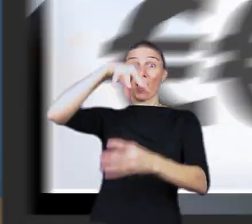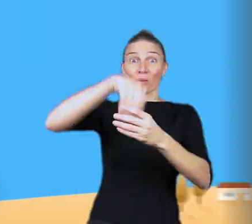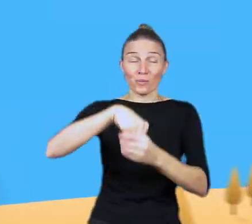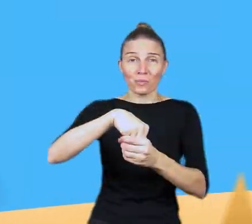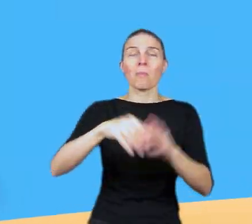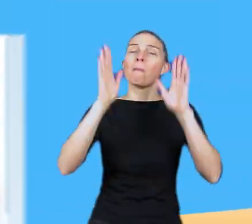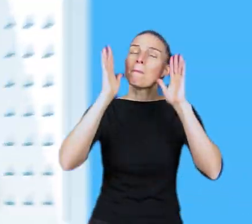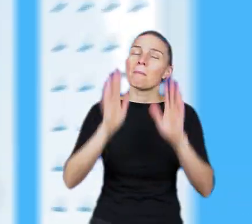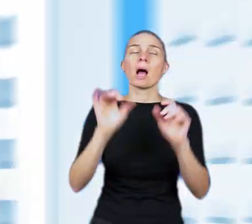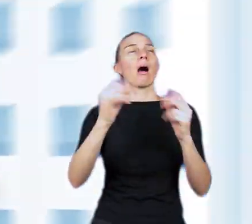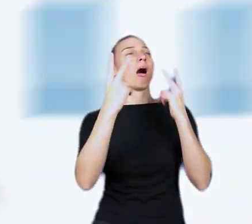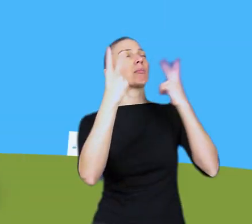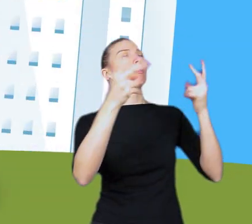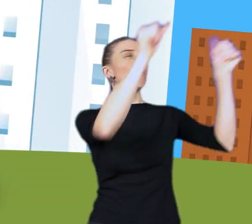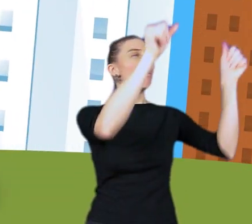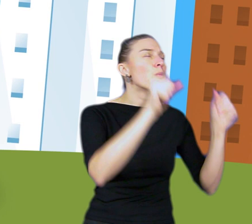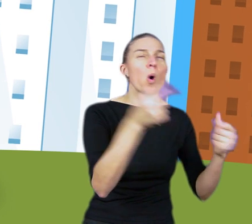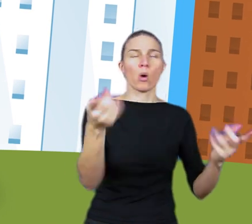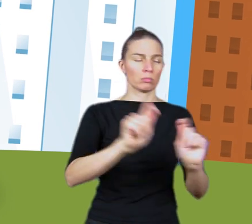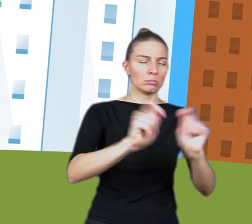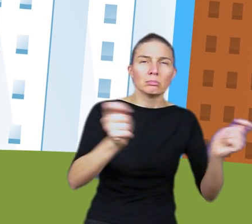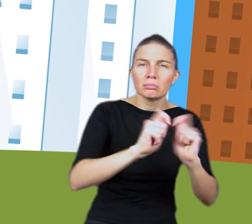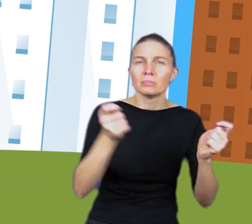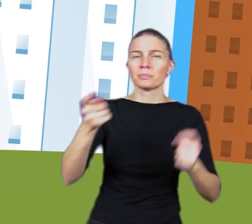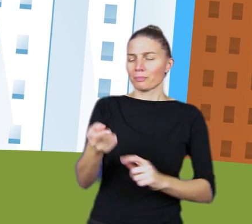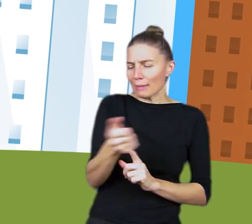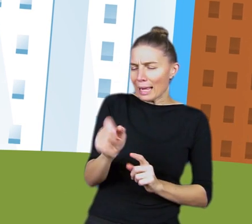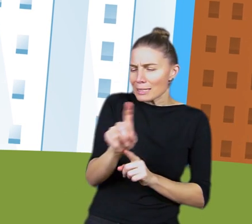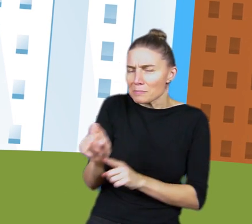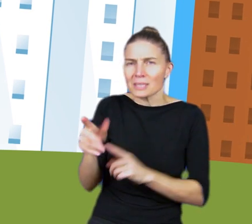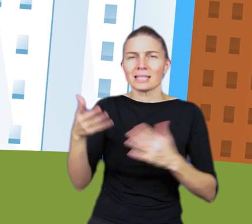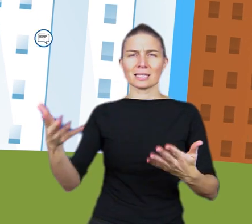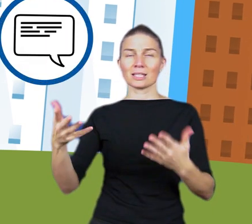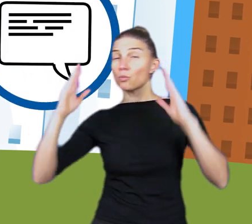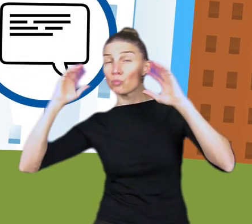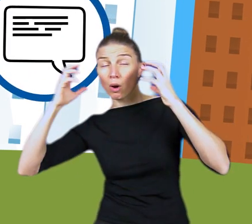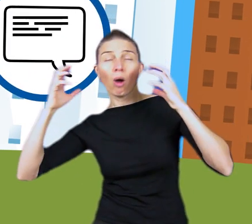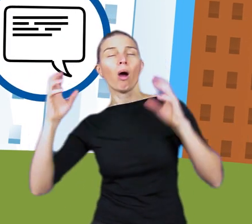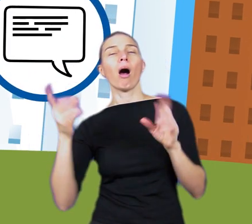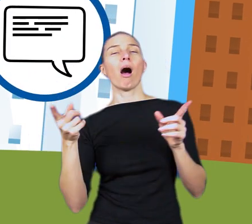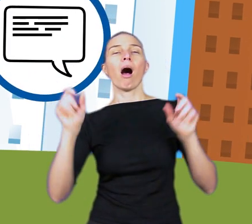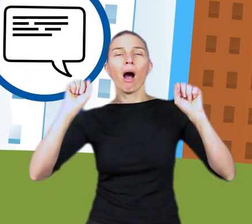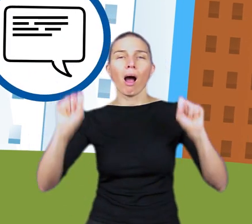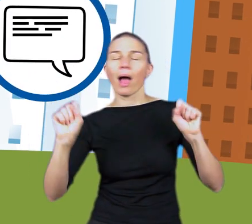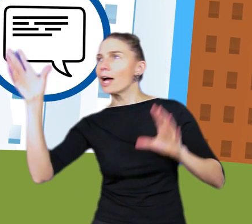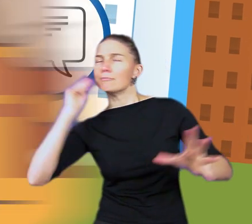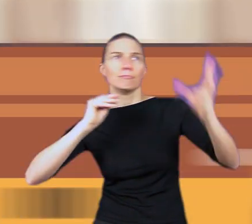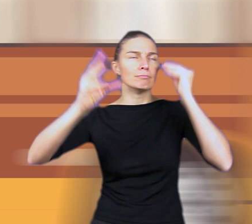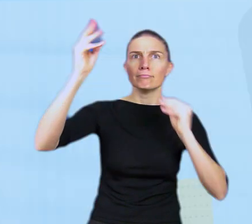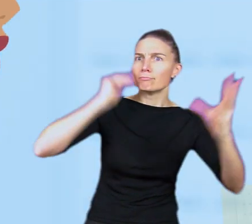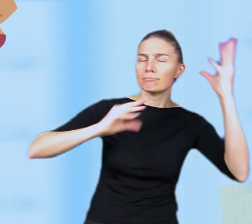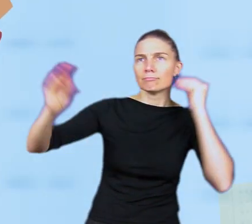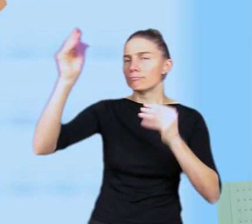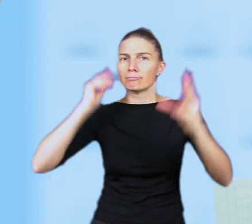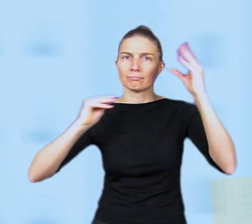Inclusivity for everyone means that information must also be made available via posters, print, radio, and SMS messages.